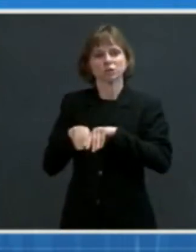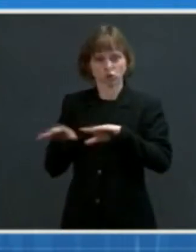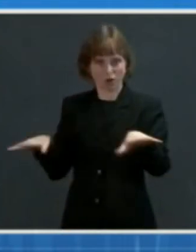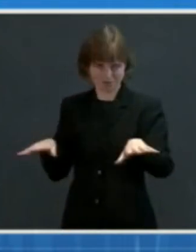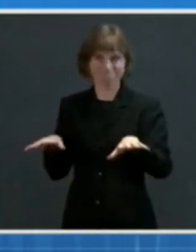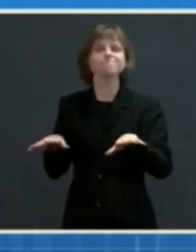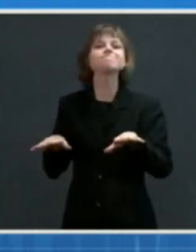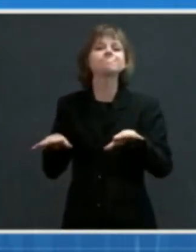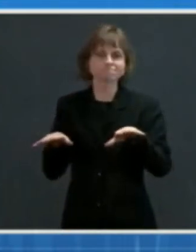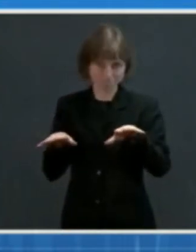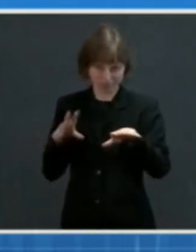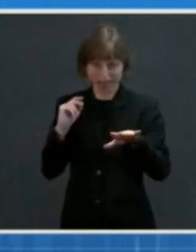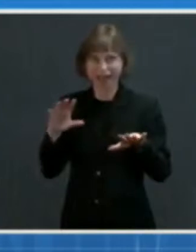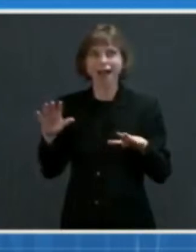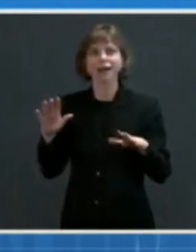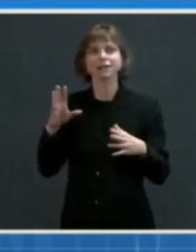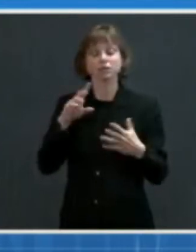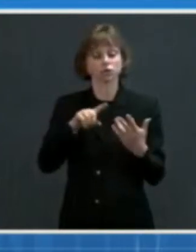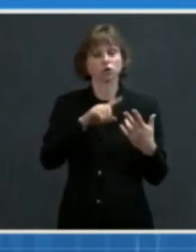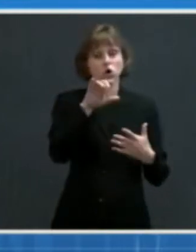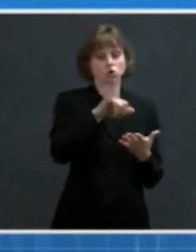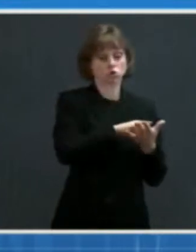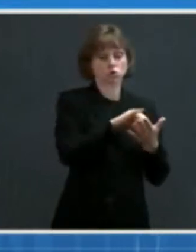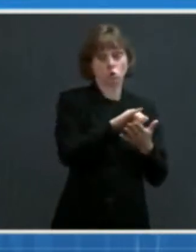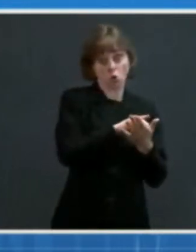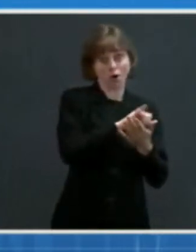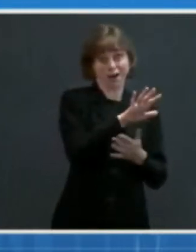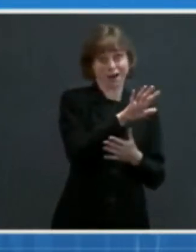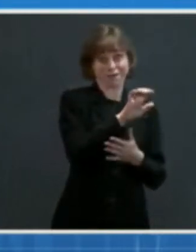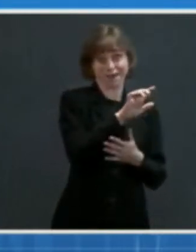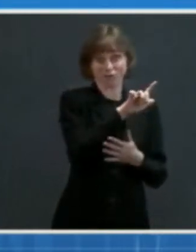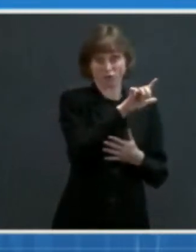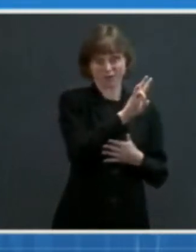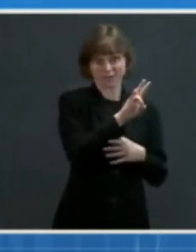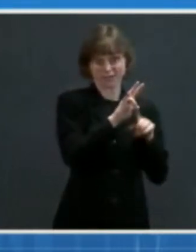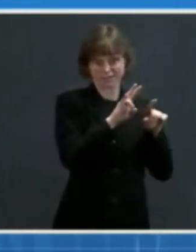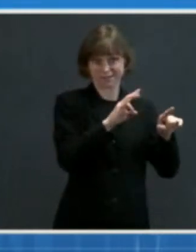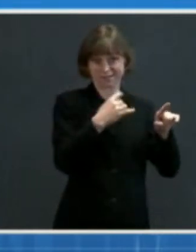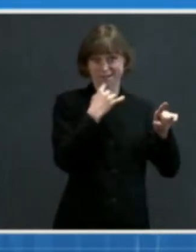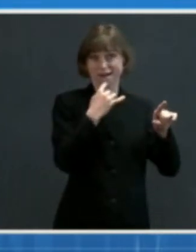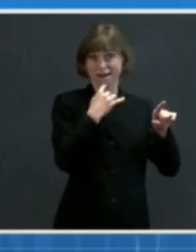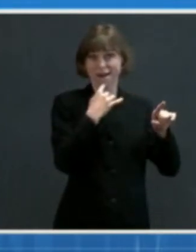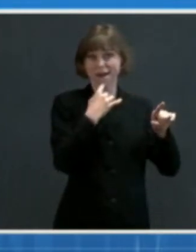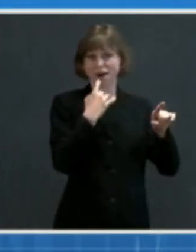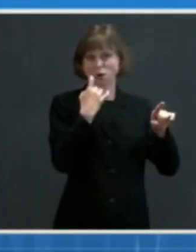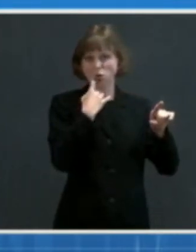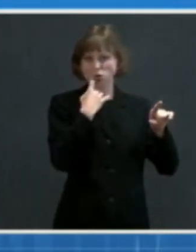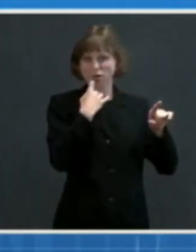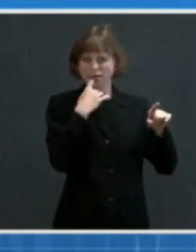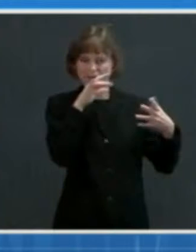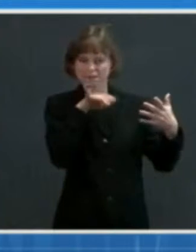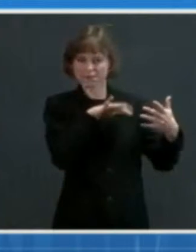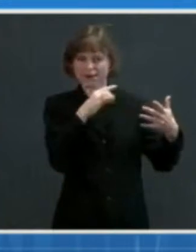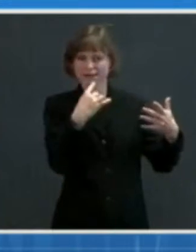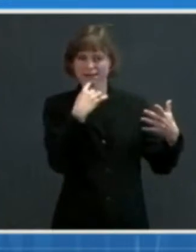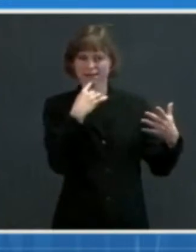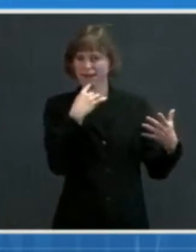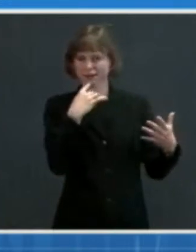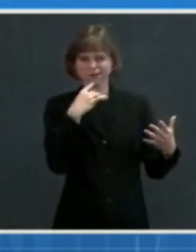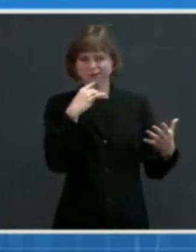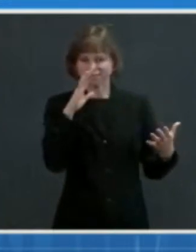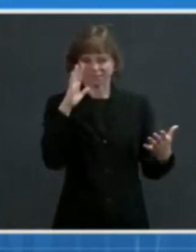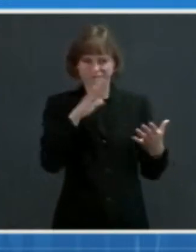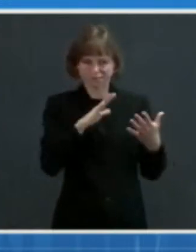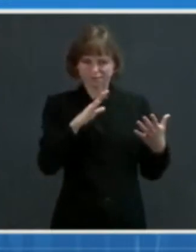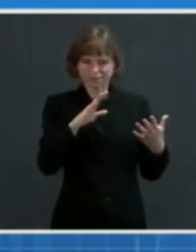disease activity, and the New York 526, which recent studies show variable loss of neutralizing activity by